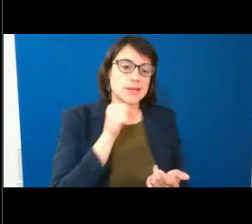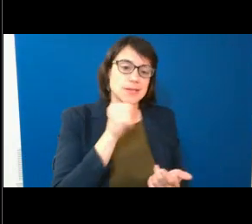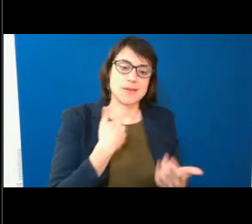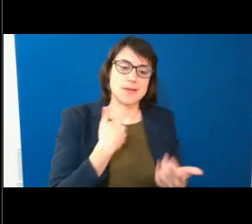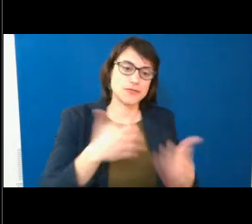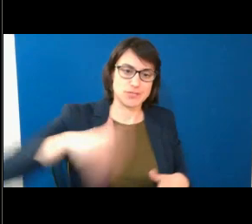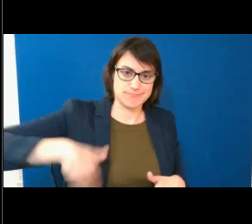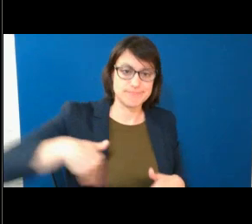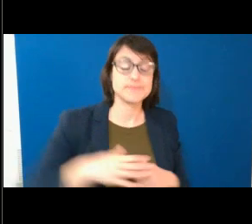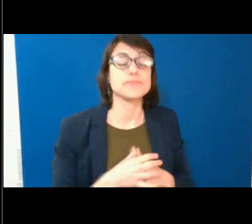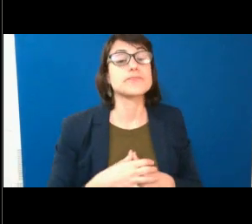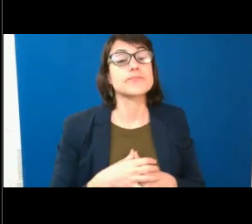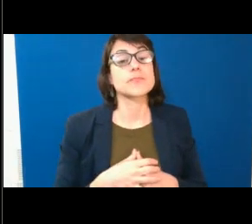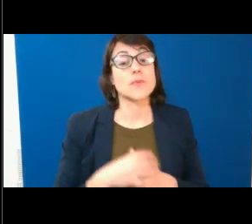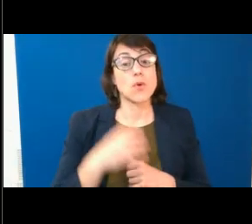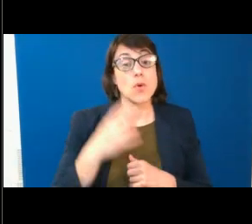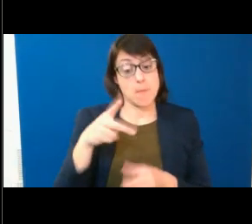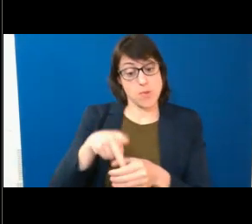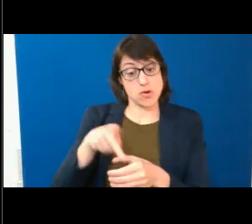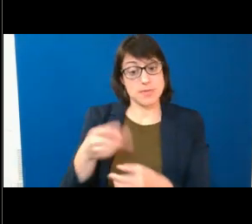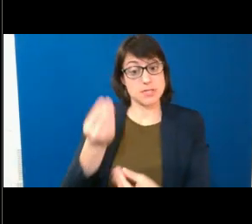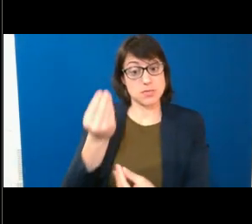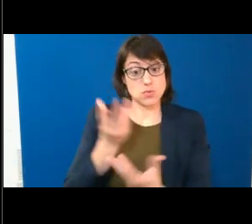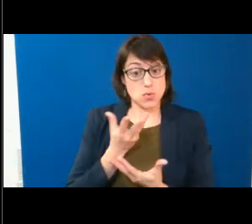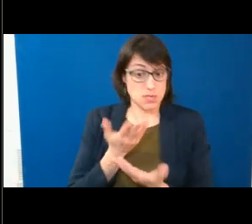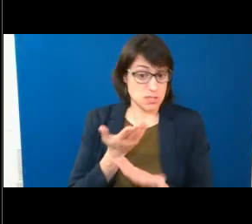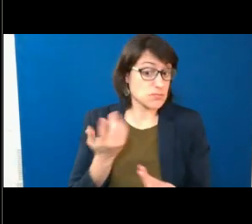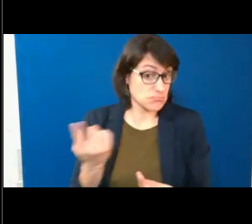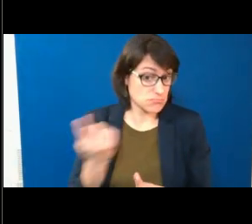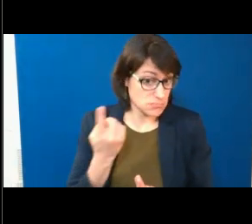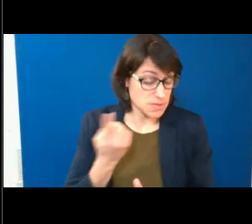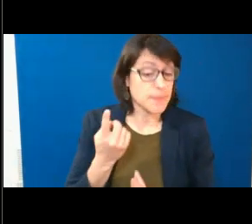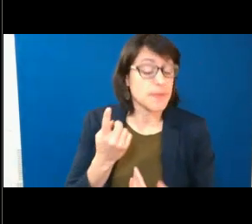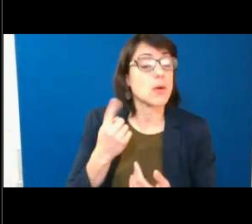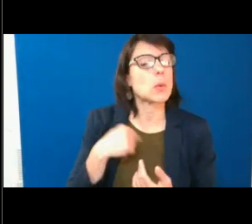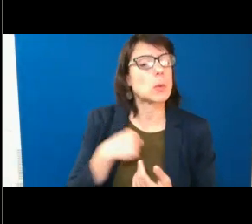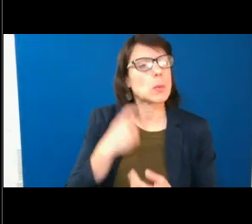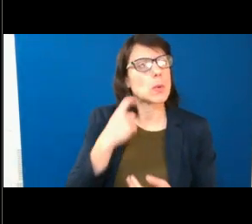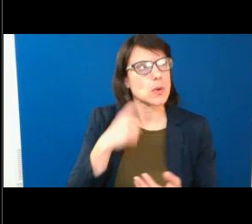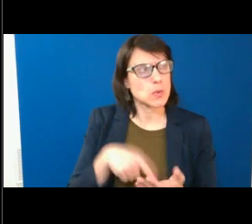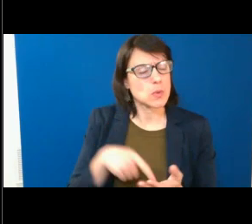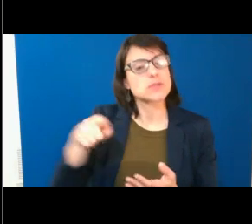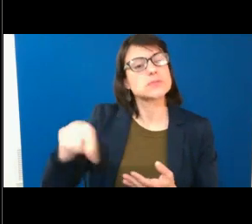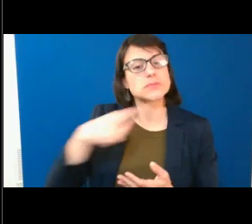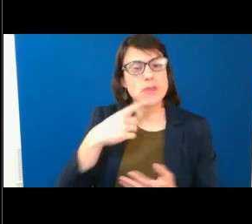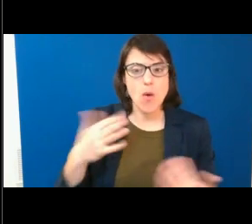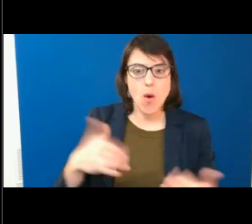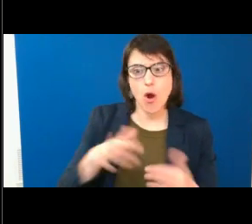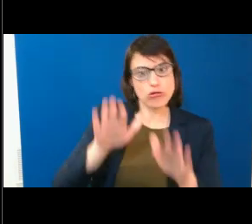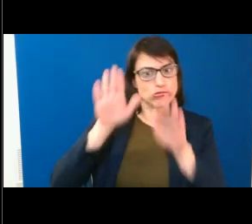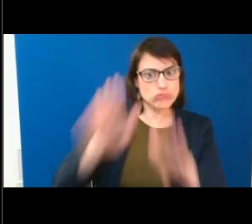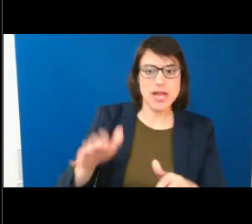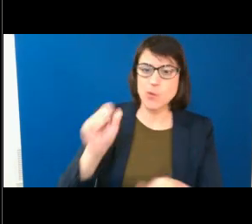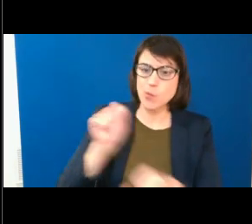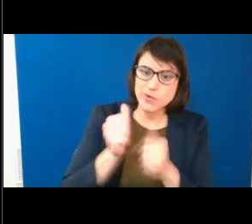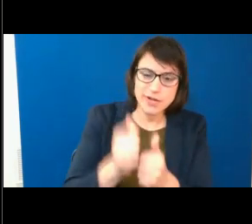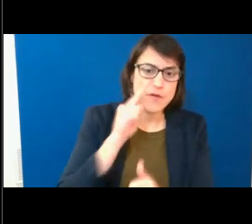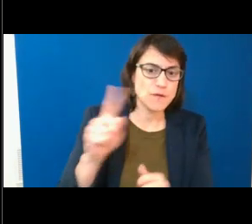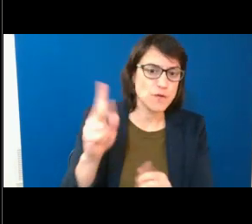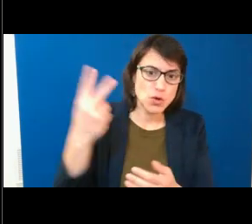back from the participants was that this was great, and we did 2 months of all this working together and all of this, and then the program ended and we all went